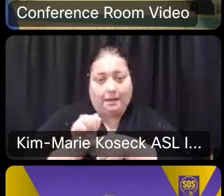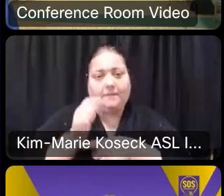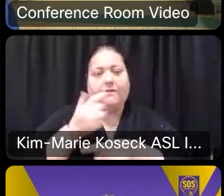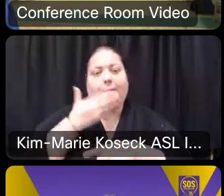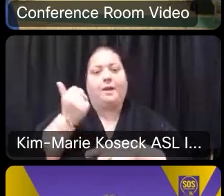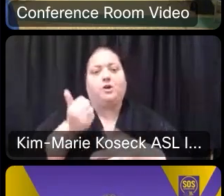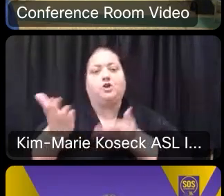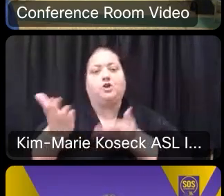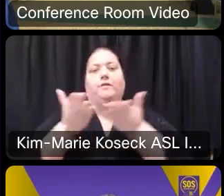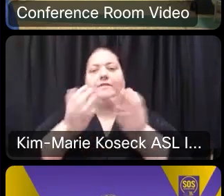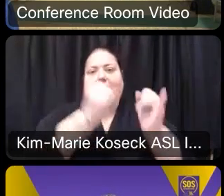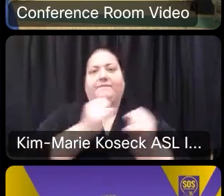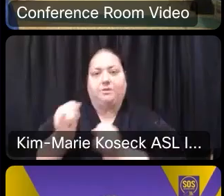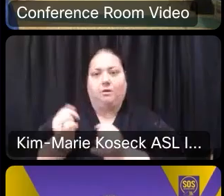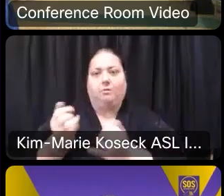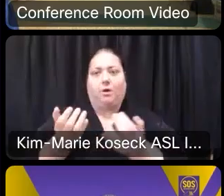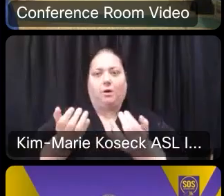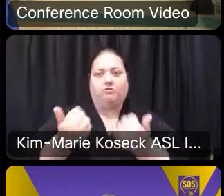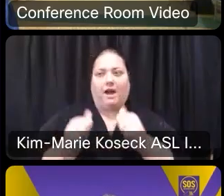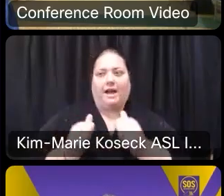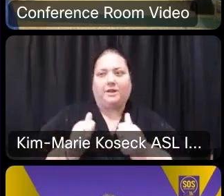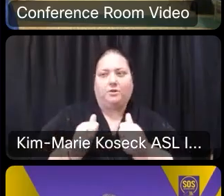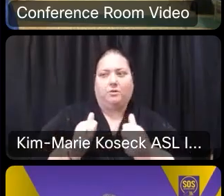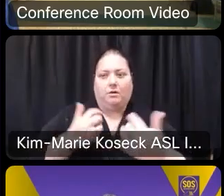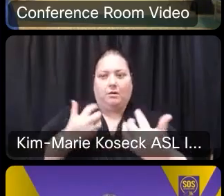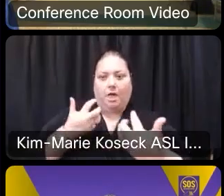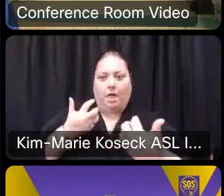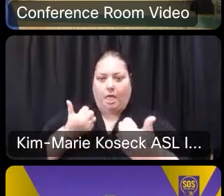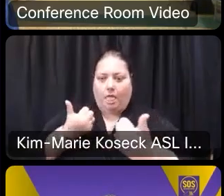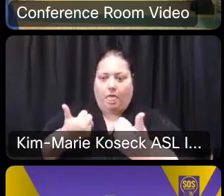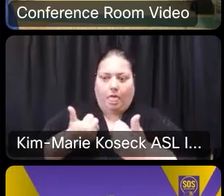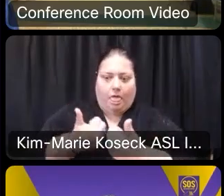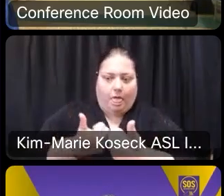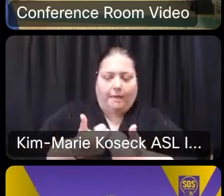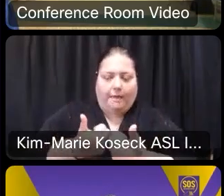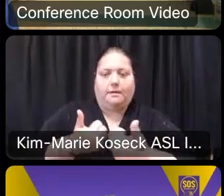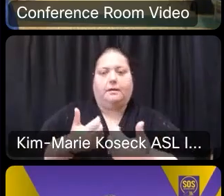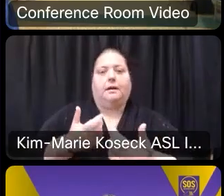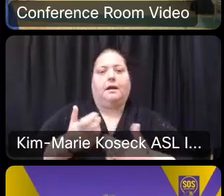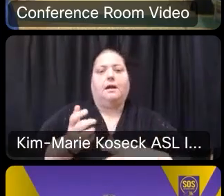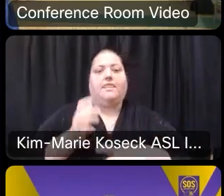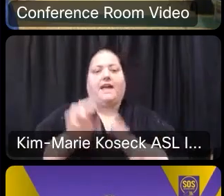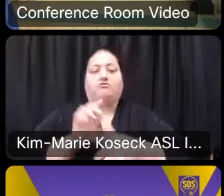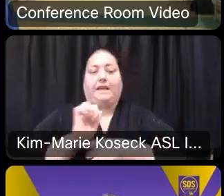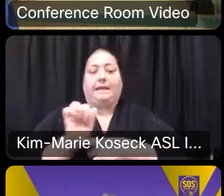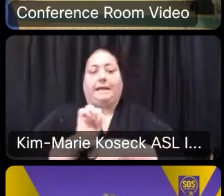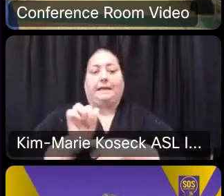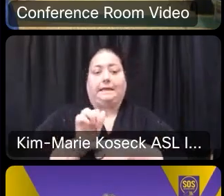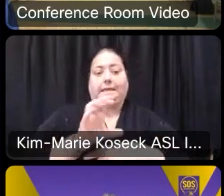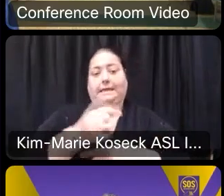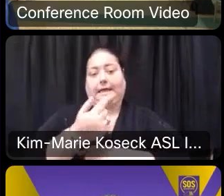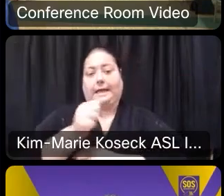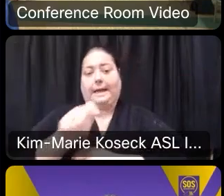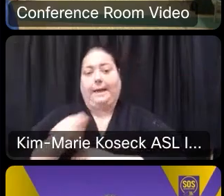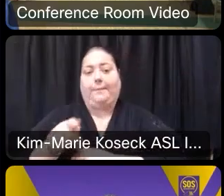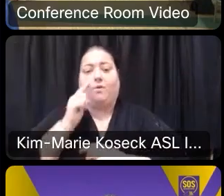serve individuals. So we're trying to close that training and familiarity gap. So a number of our